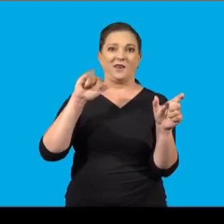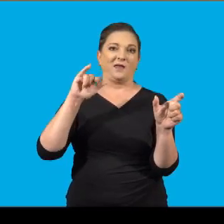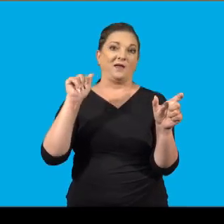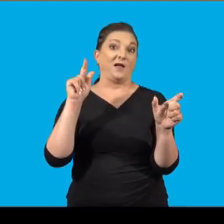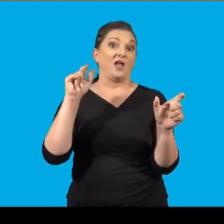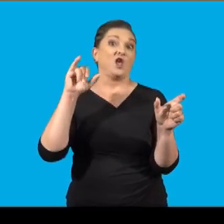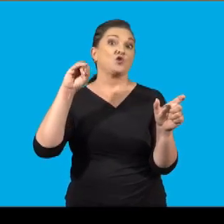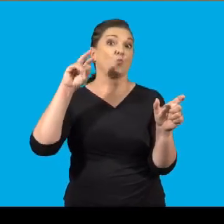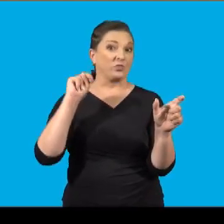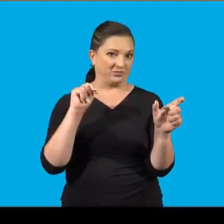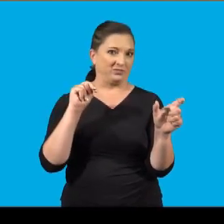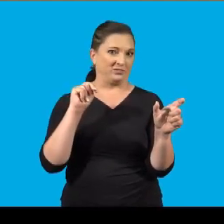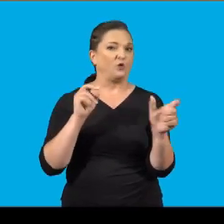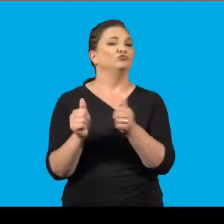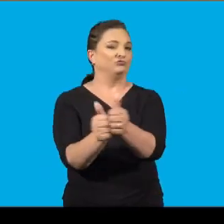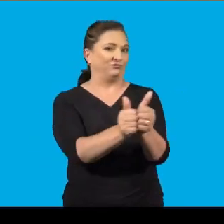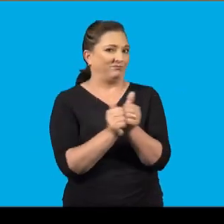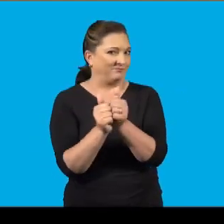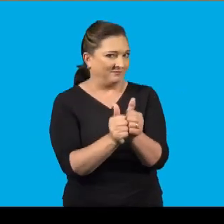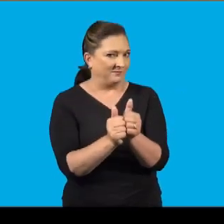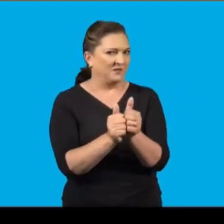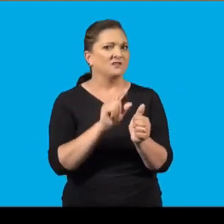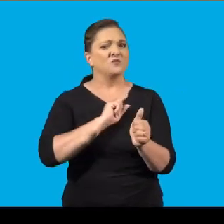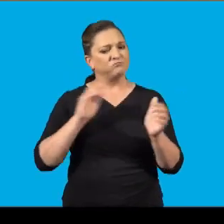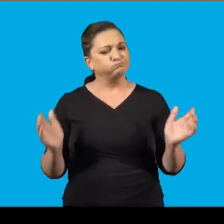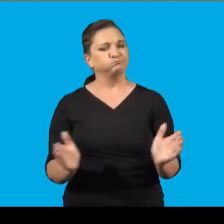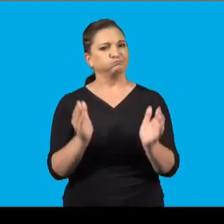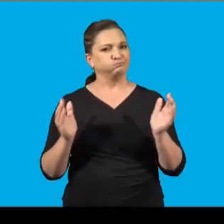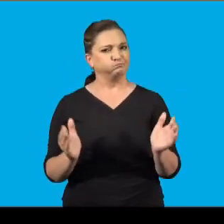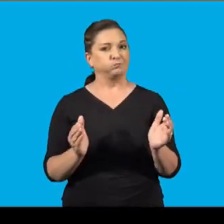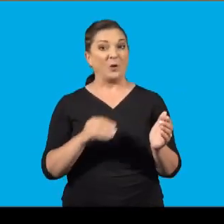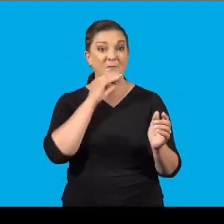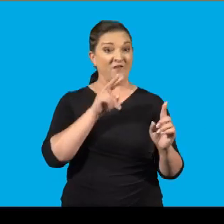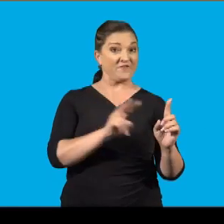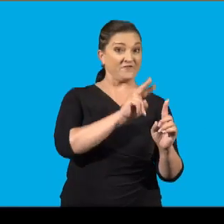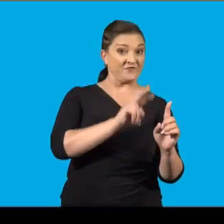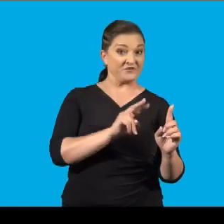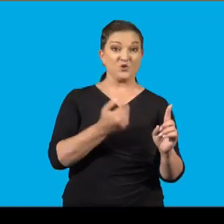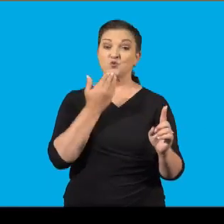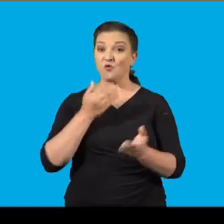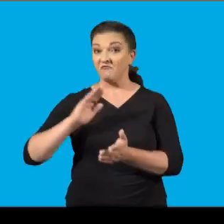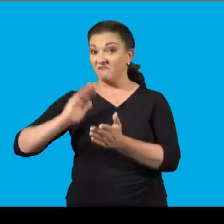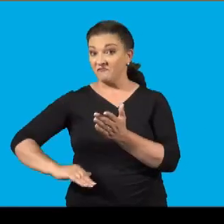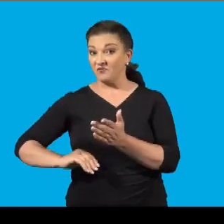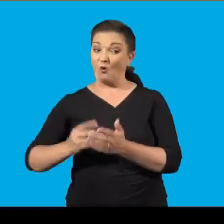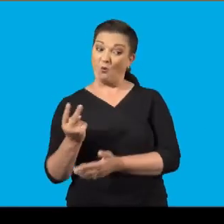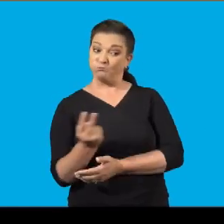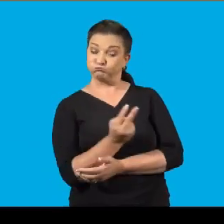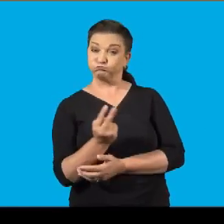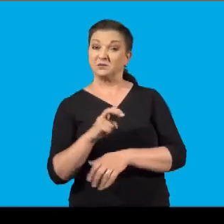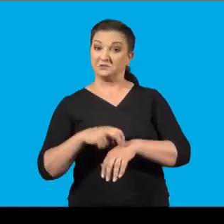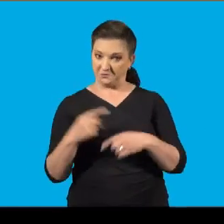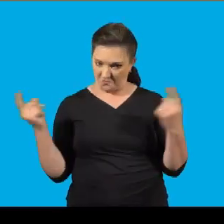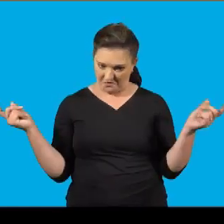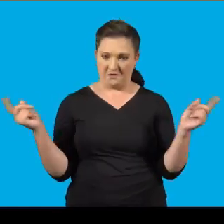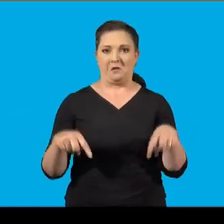reconciliation. So you already know that this poster is there to encourage both the victims and perpetrators to come forward and